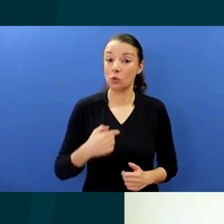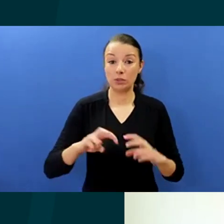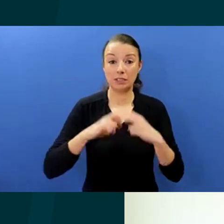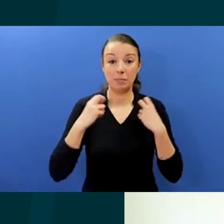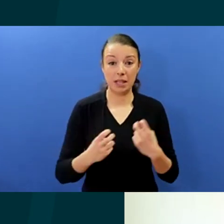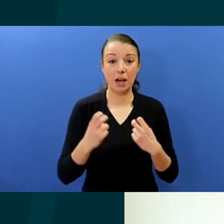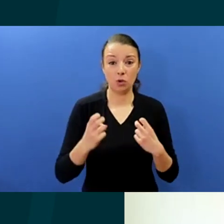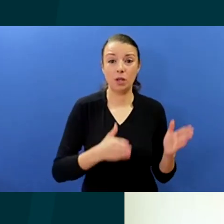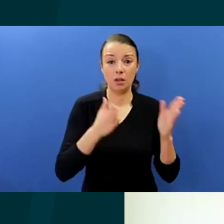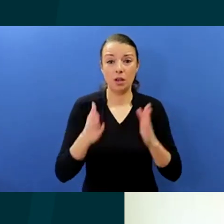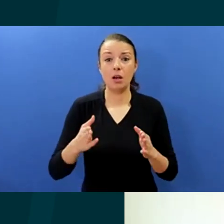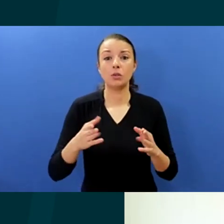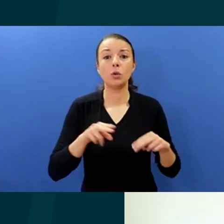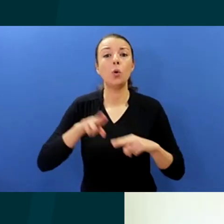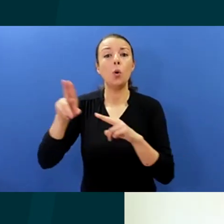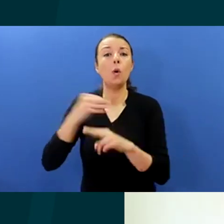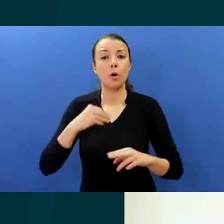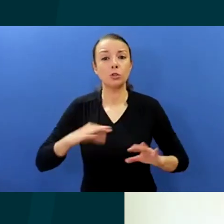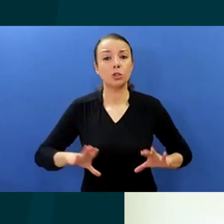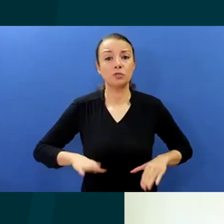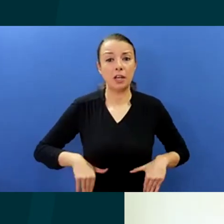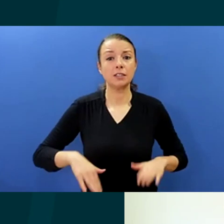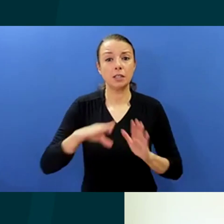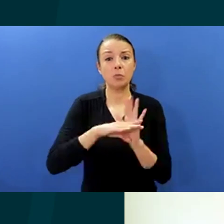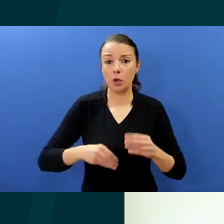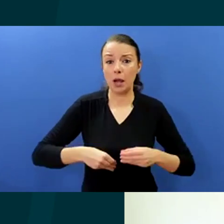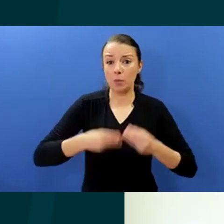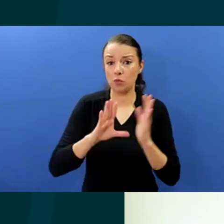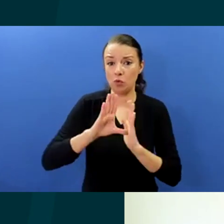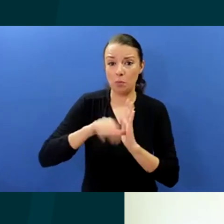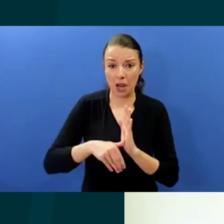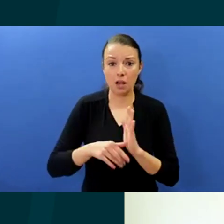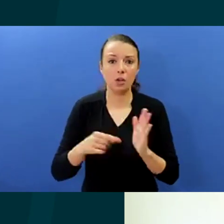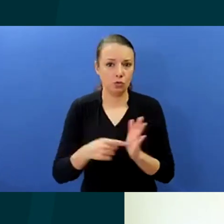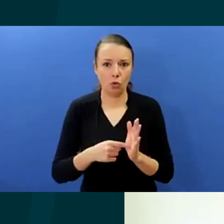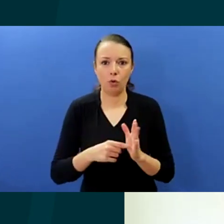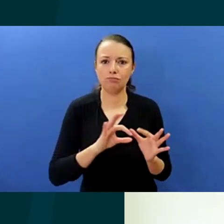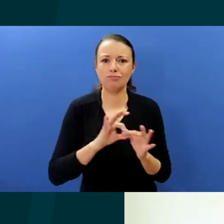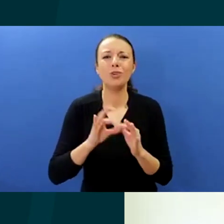Our next seminar in the Polish-Swiss program for development of towns is